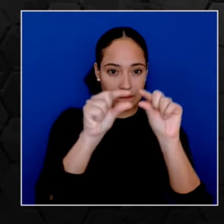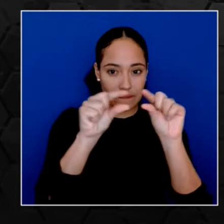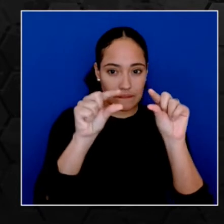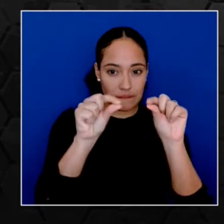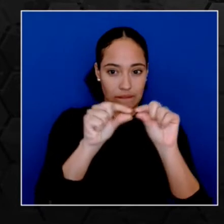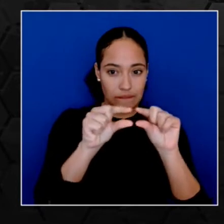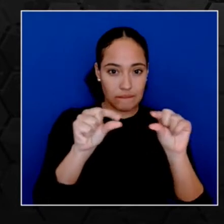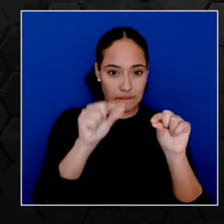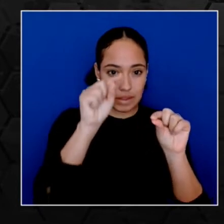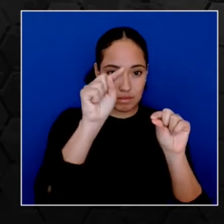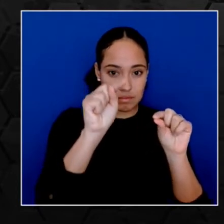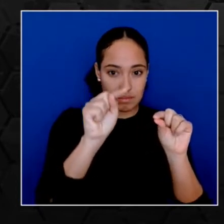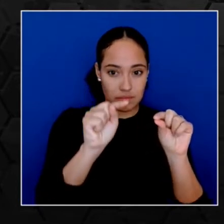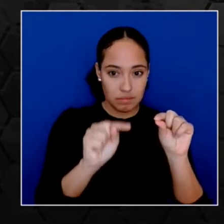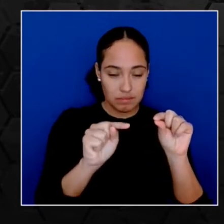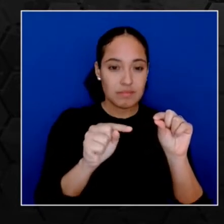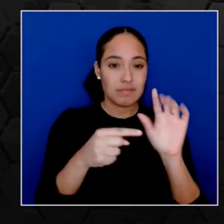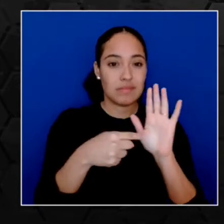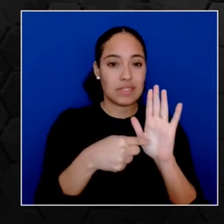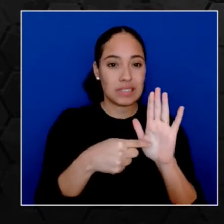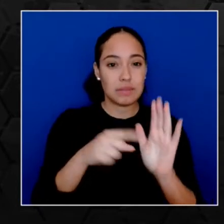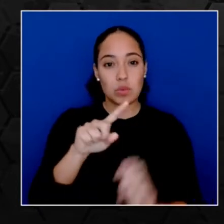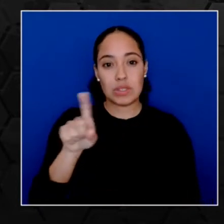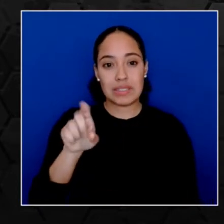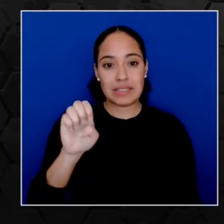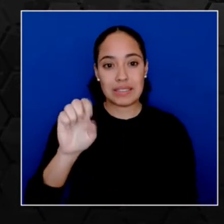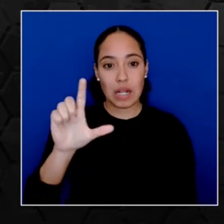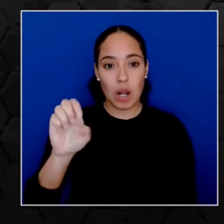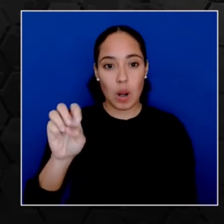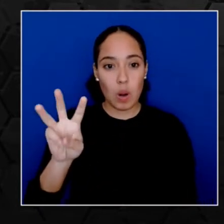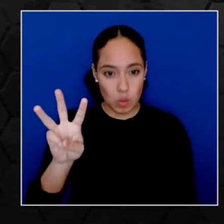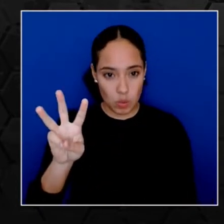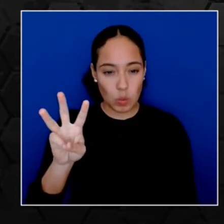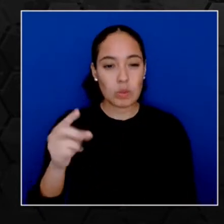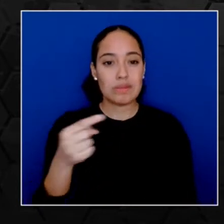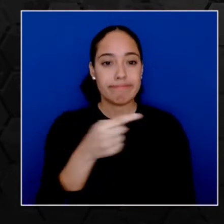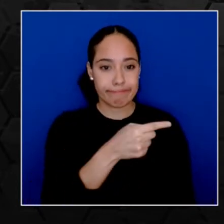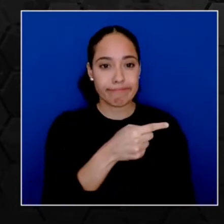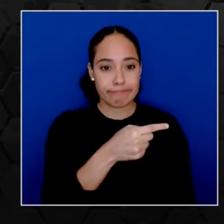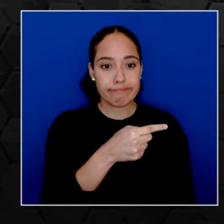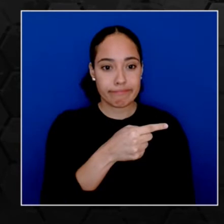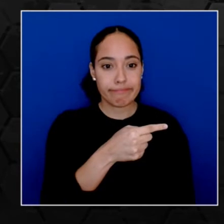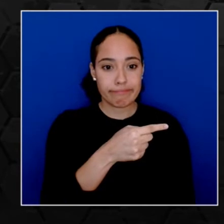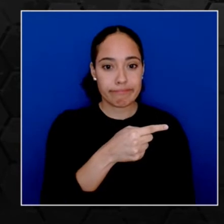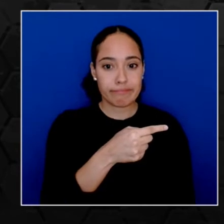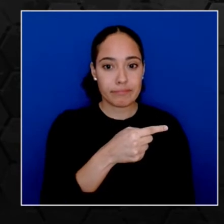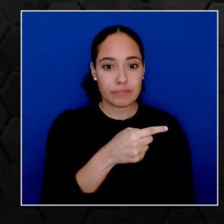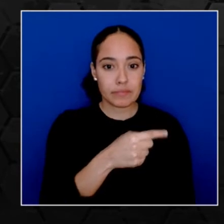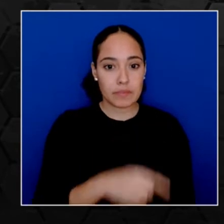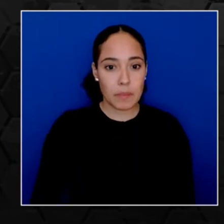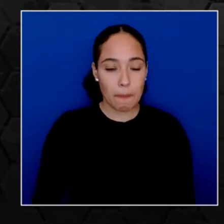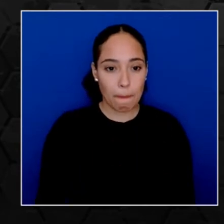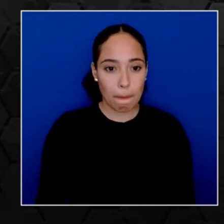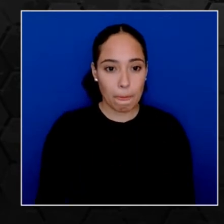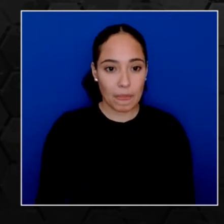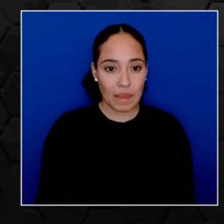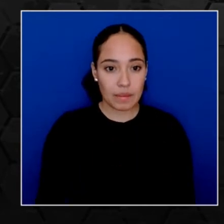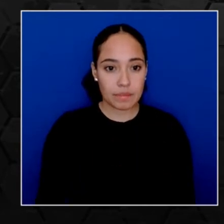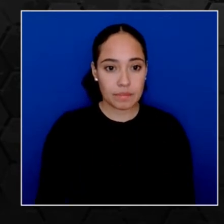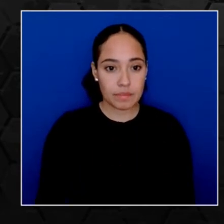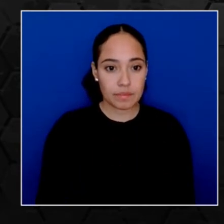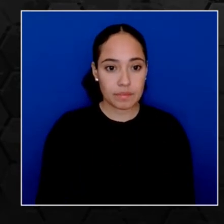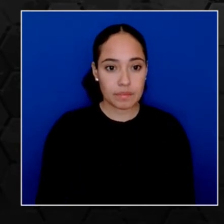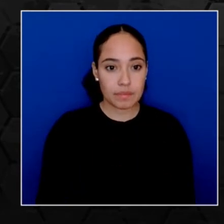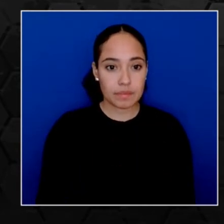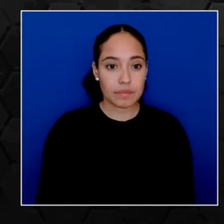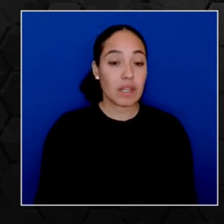on Zillow or keywords, etc., and then click on apply. So this is something like more personalized to the given user or the customer, so that like he can have